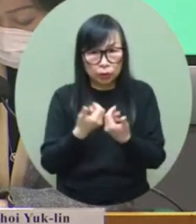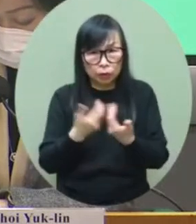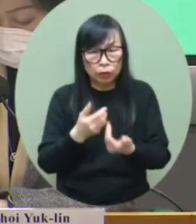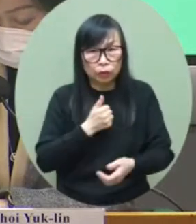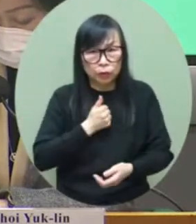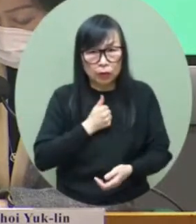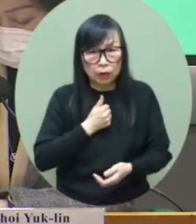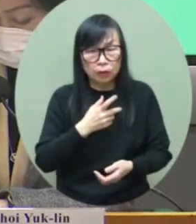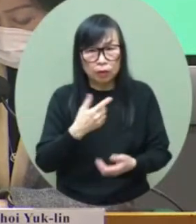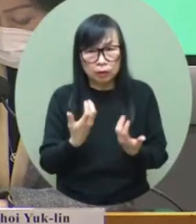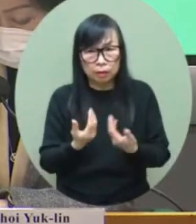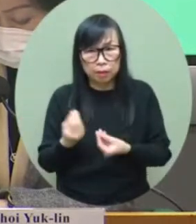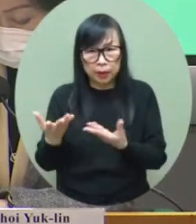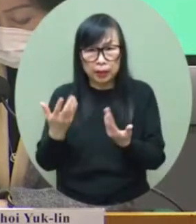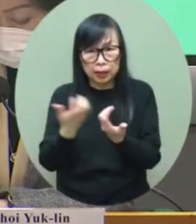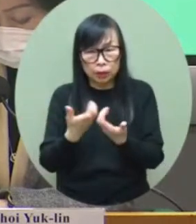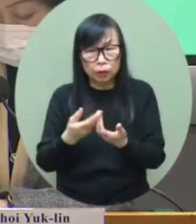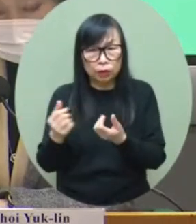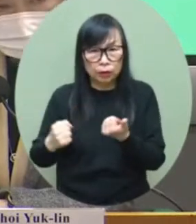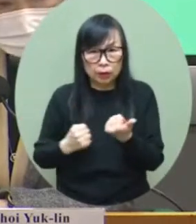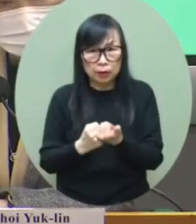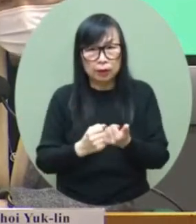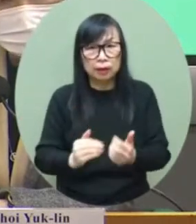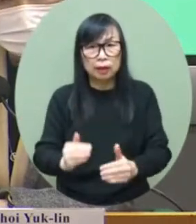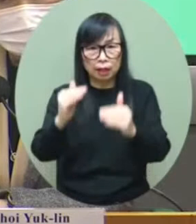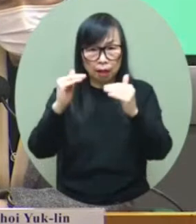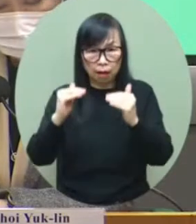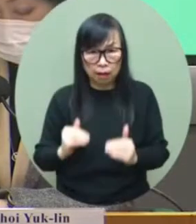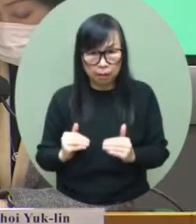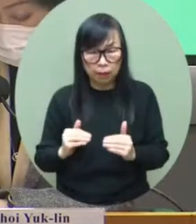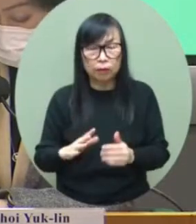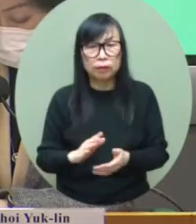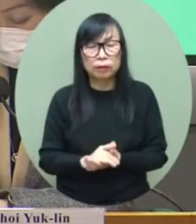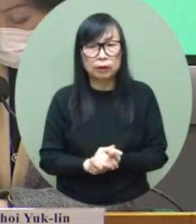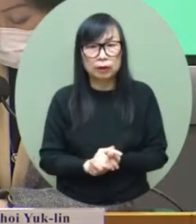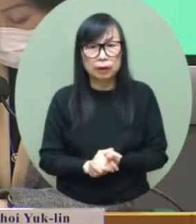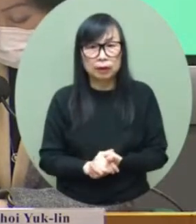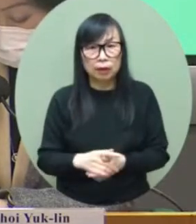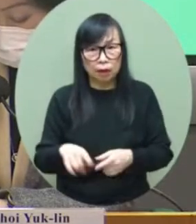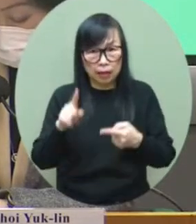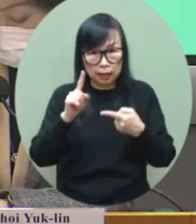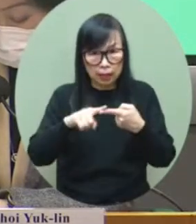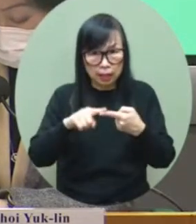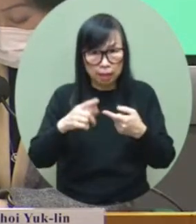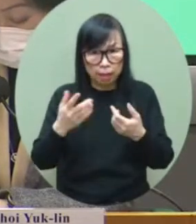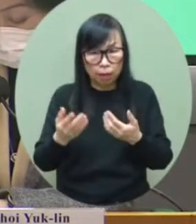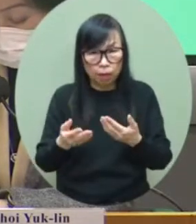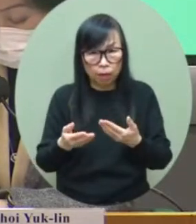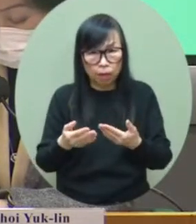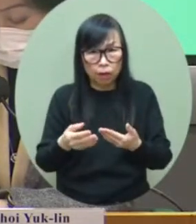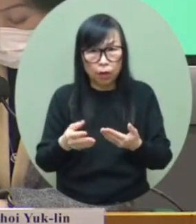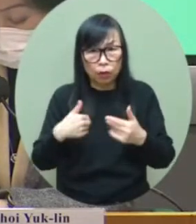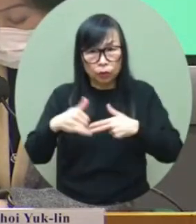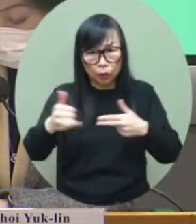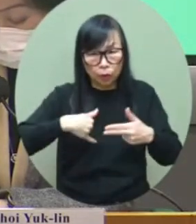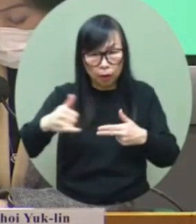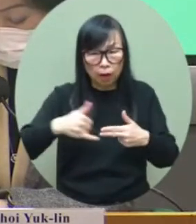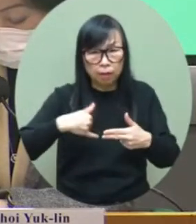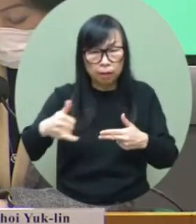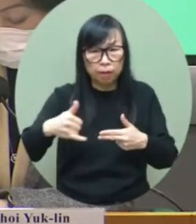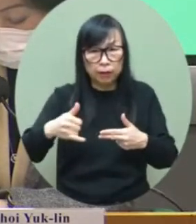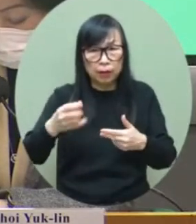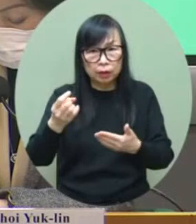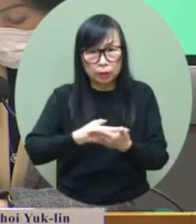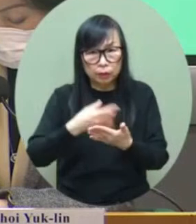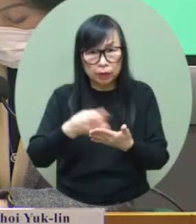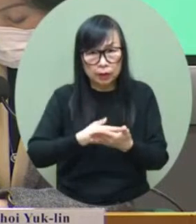is, we would first collect sufficient data and see if the data supports further relaxation every step